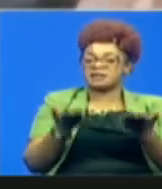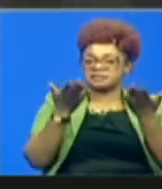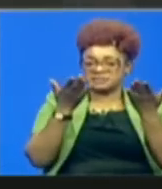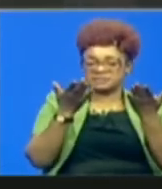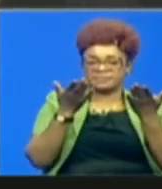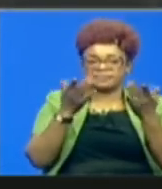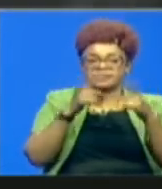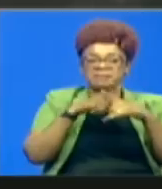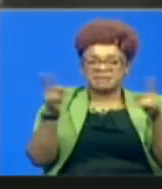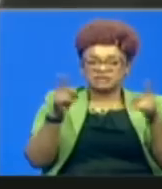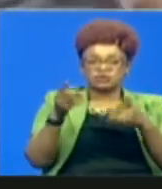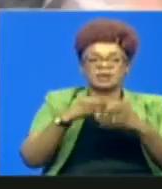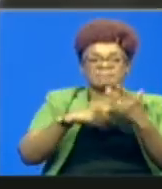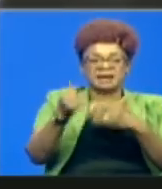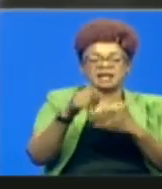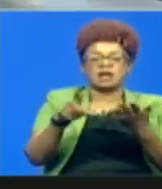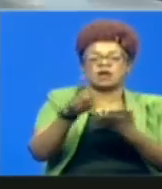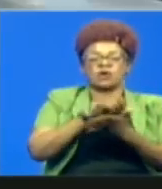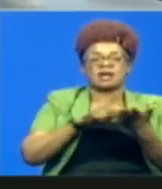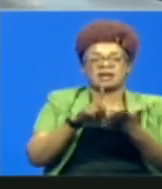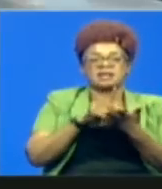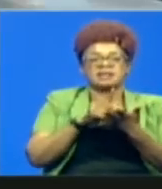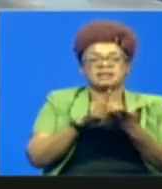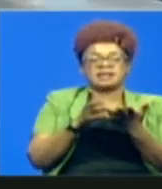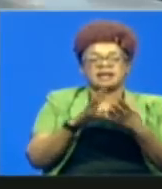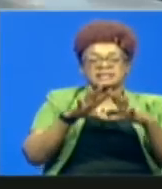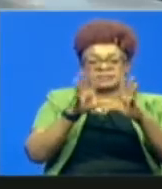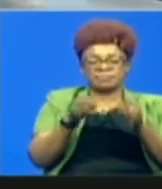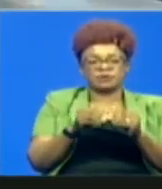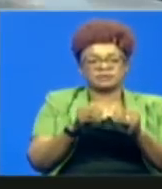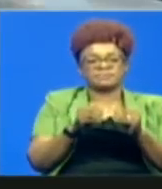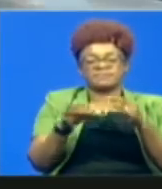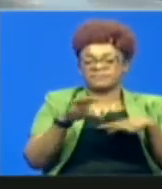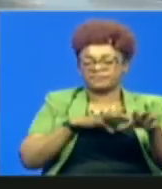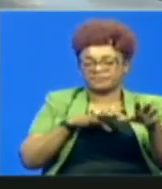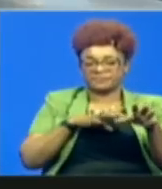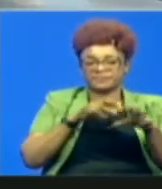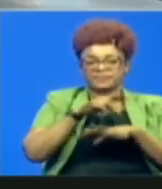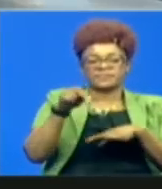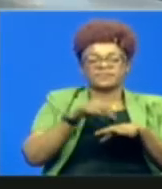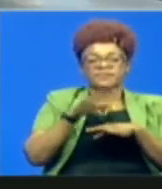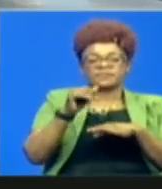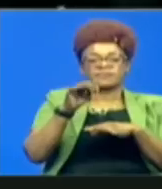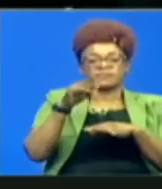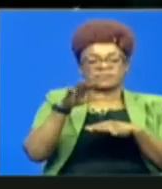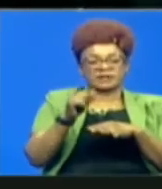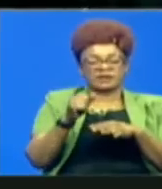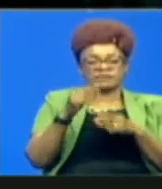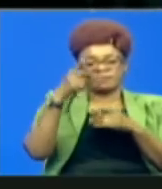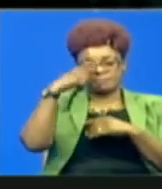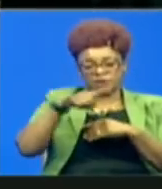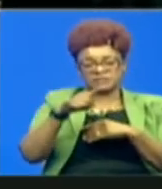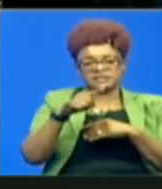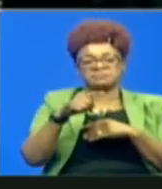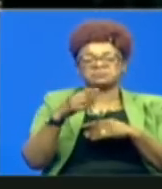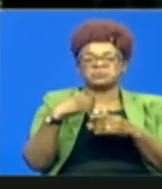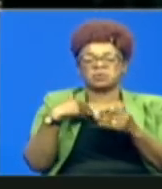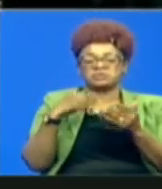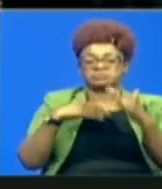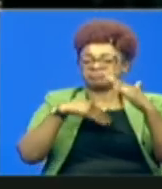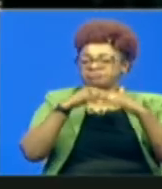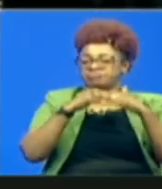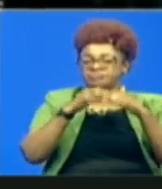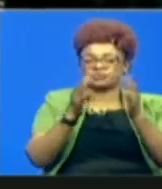lakini mtanunua magari locally assembled. The draft National Automotive Policy seeks to limit the age of imported cars with